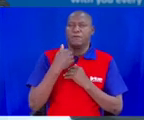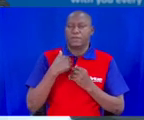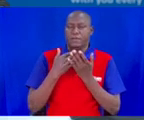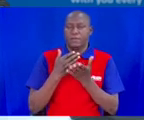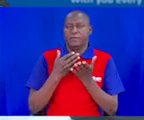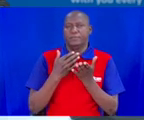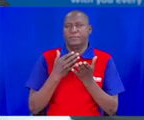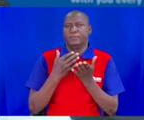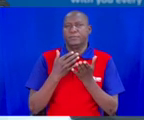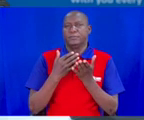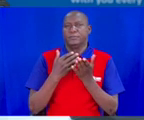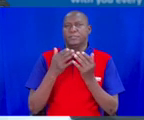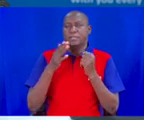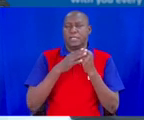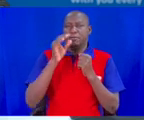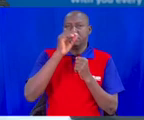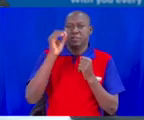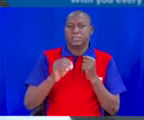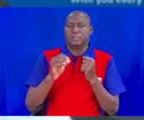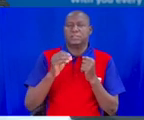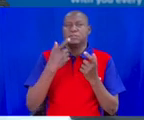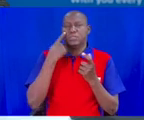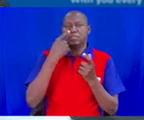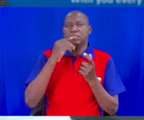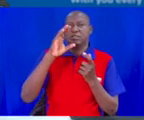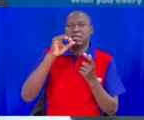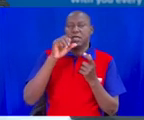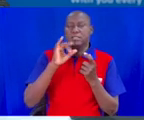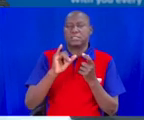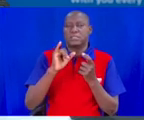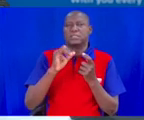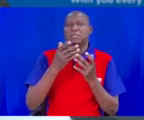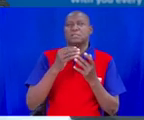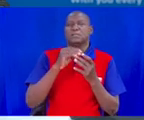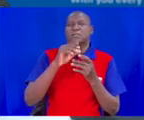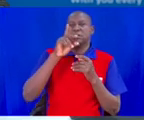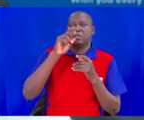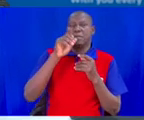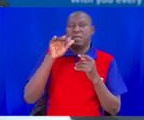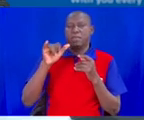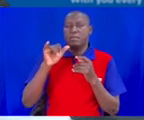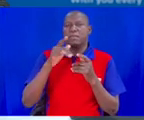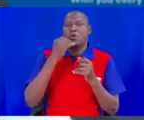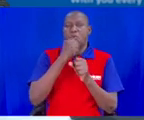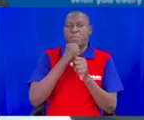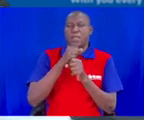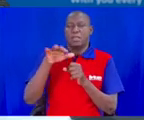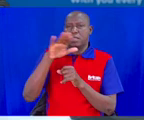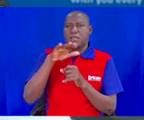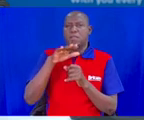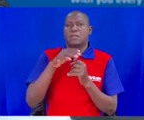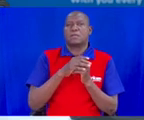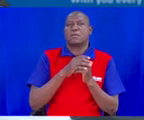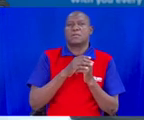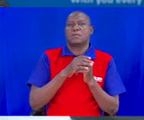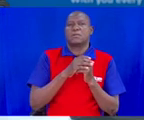see the likes of CIC, GenCap, Zimele, that are operating between